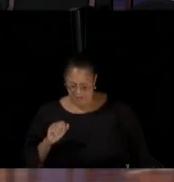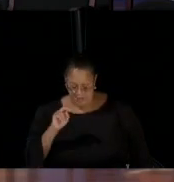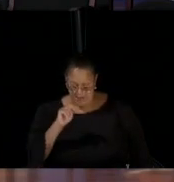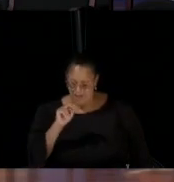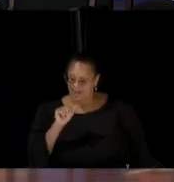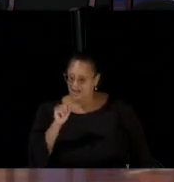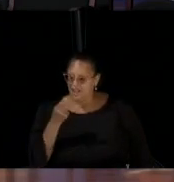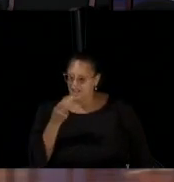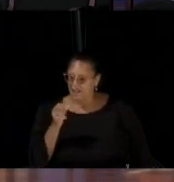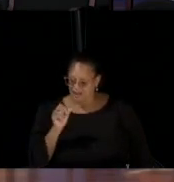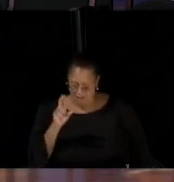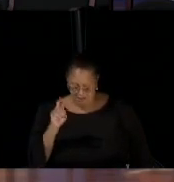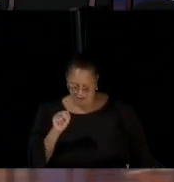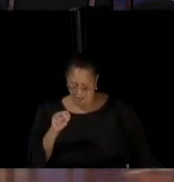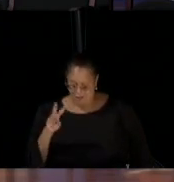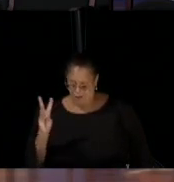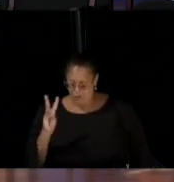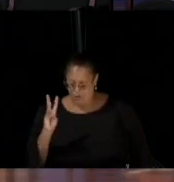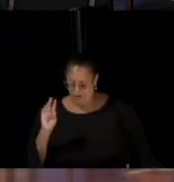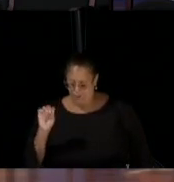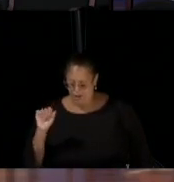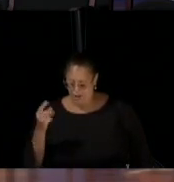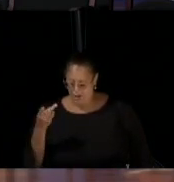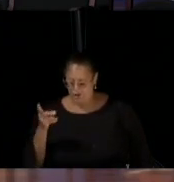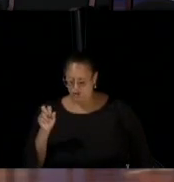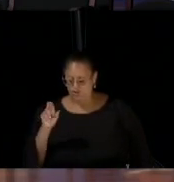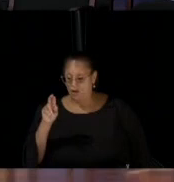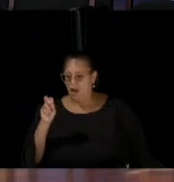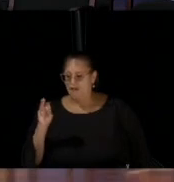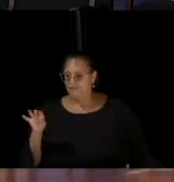Nathan William Osheroff.